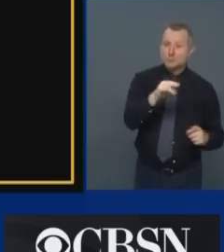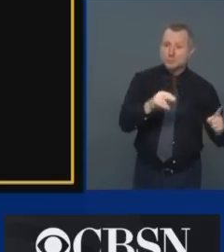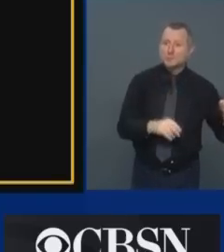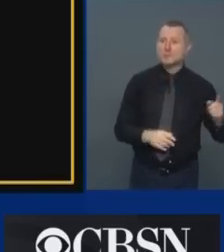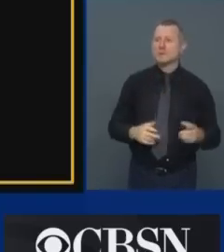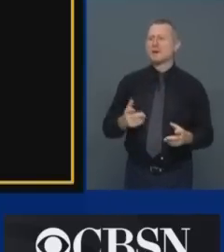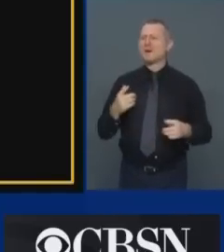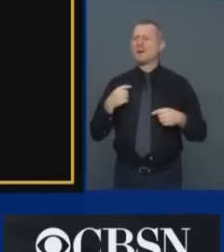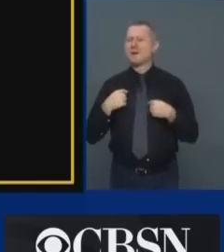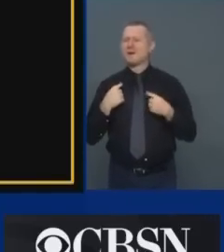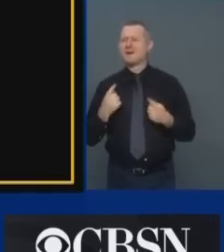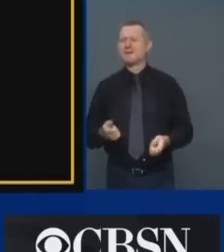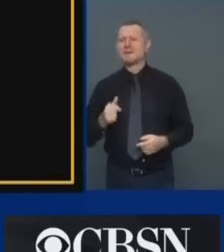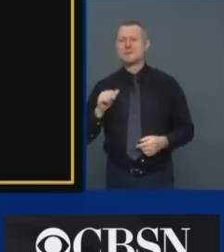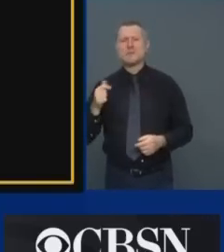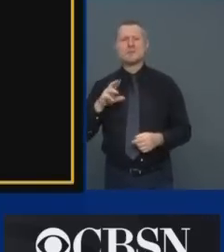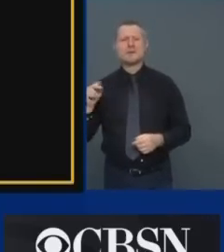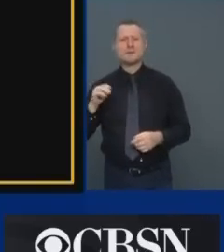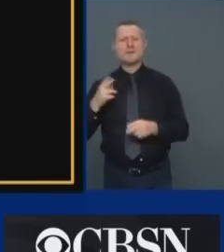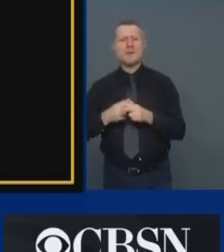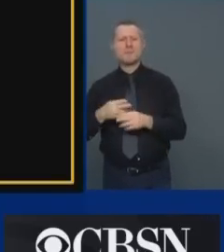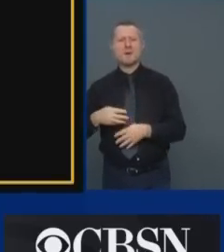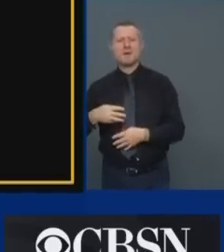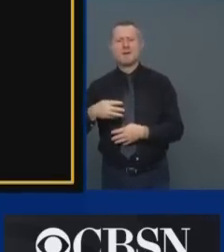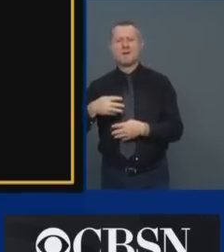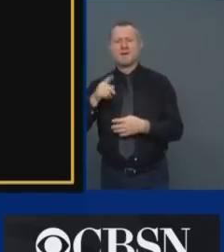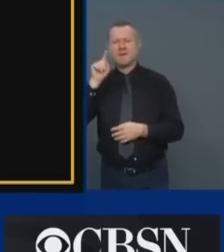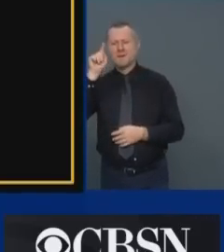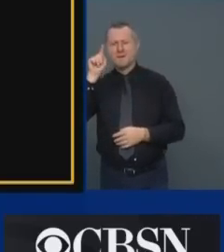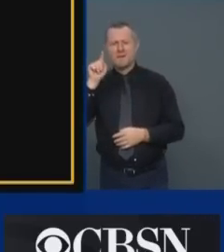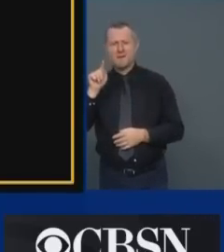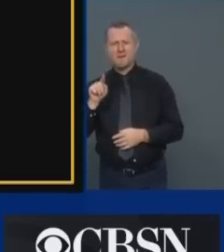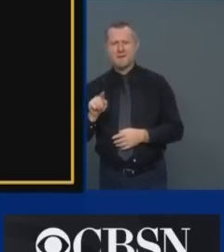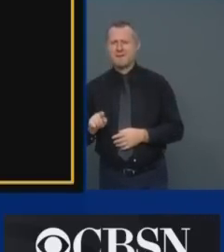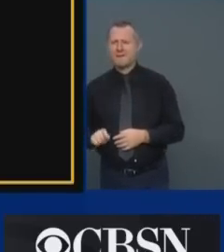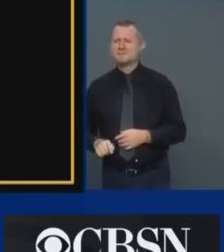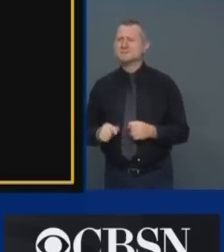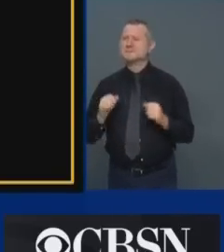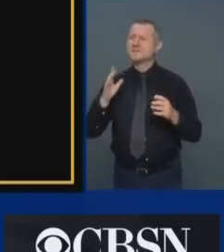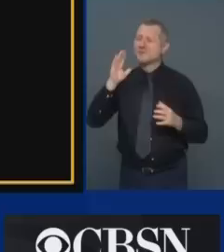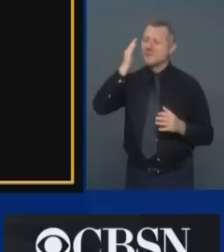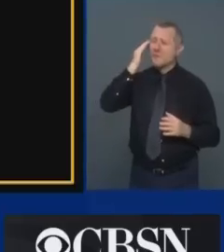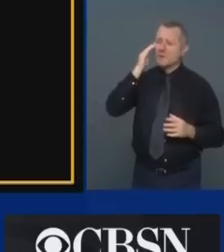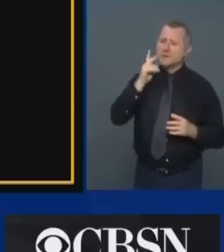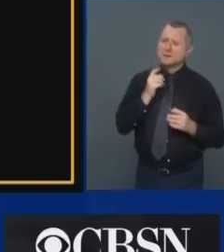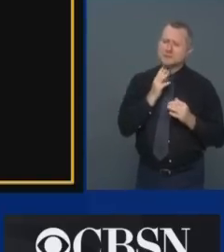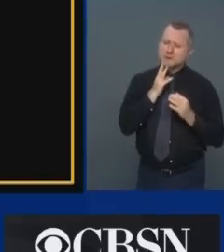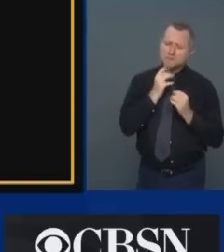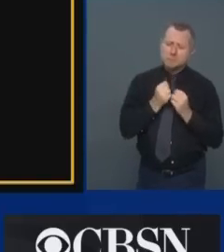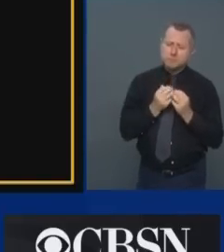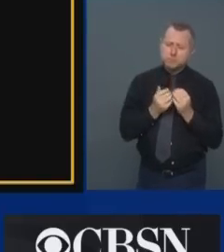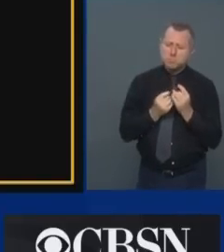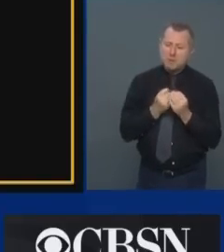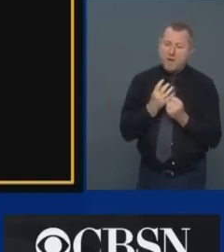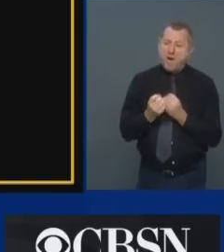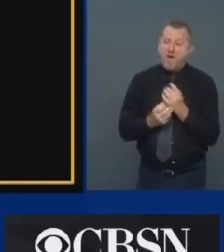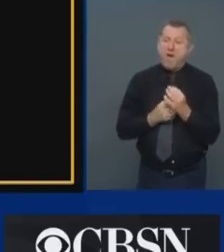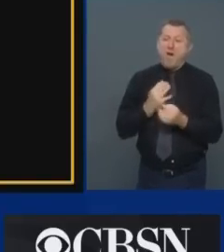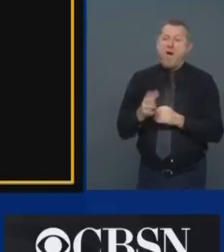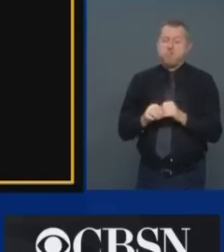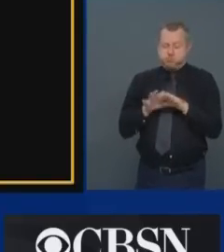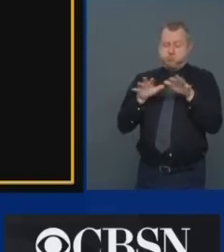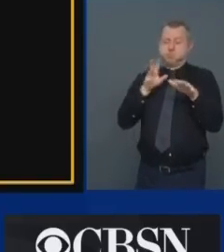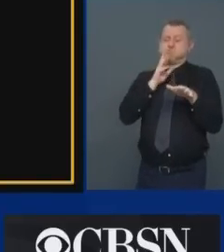decades. You may have reached the point of boiling, where people are just saying, I'm not going to take it